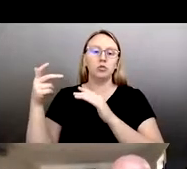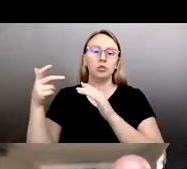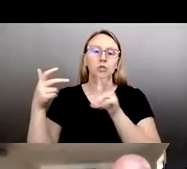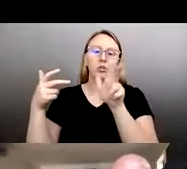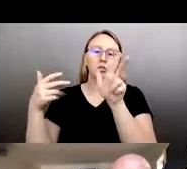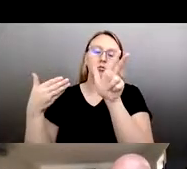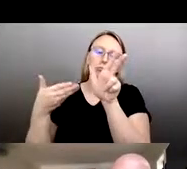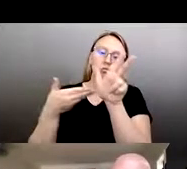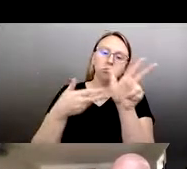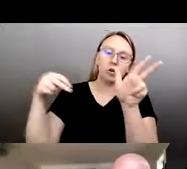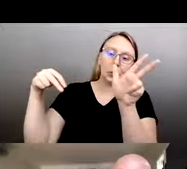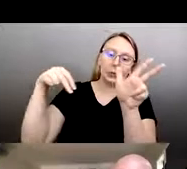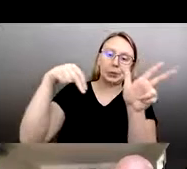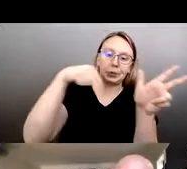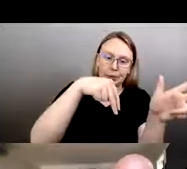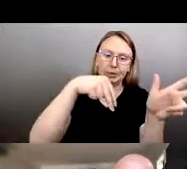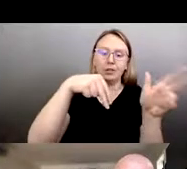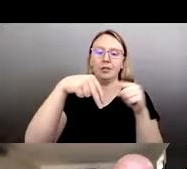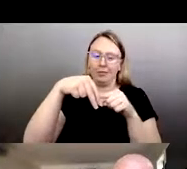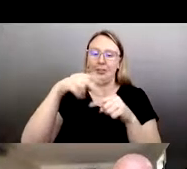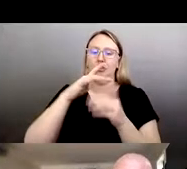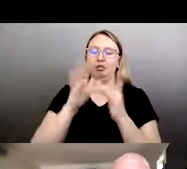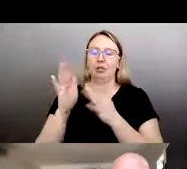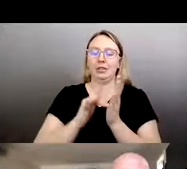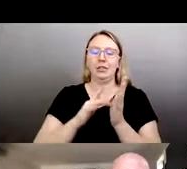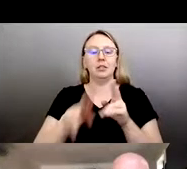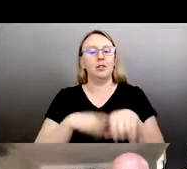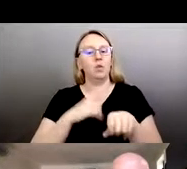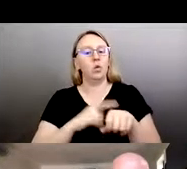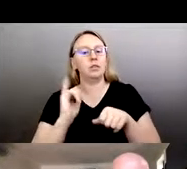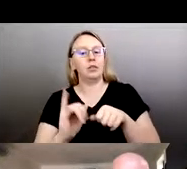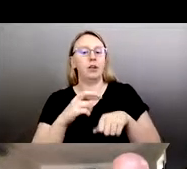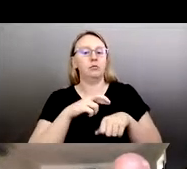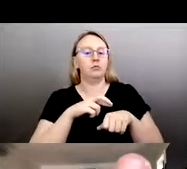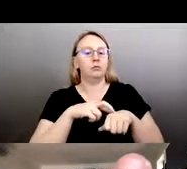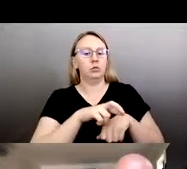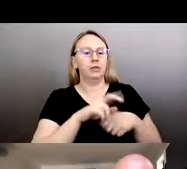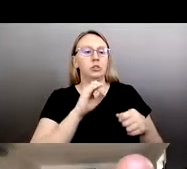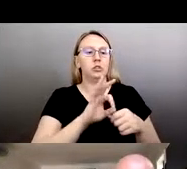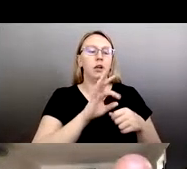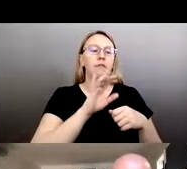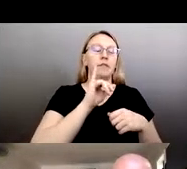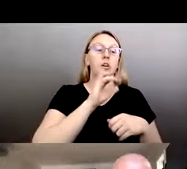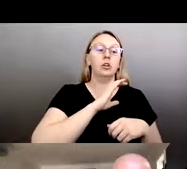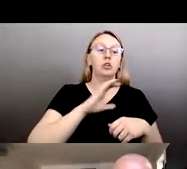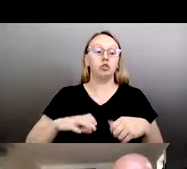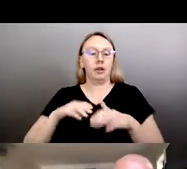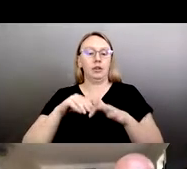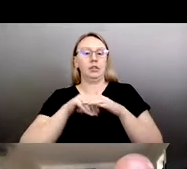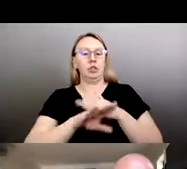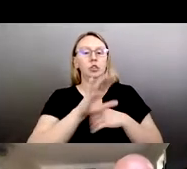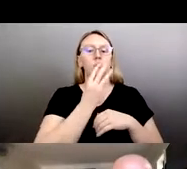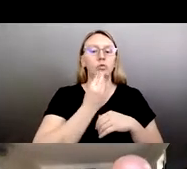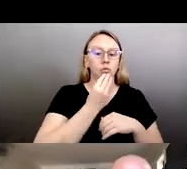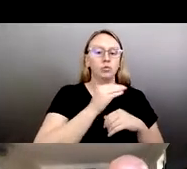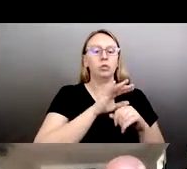is a great example of Roger's work. It's an art historical reference, of course, recreating a painting of the entry of Christ into Jerusalem, but in that classic Roger